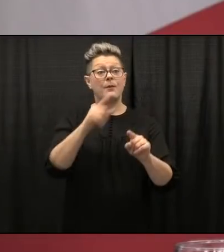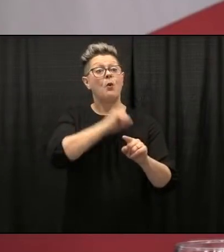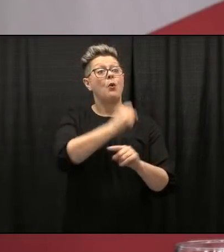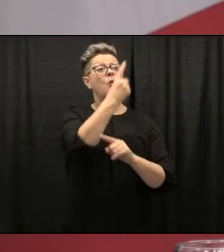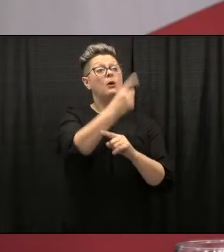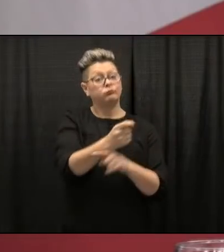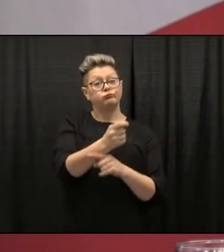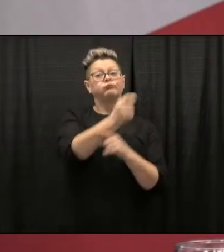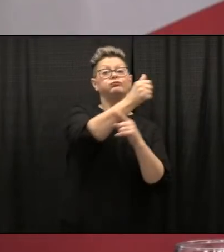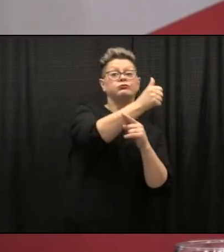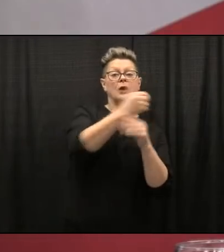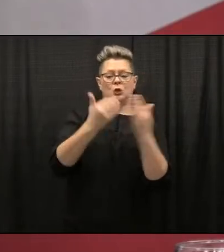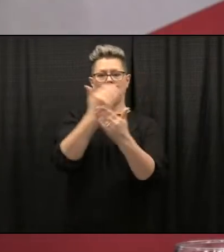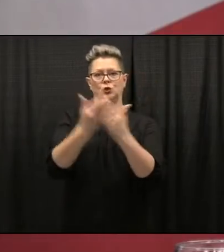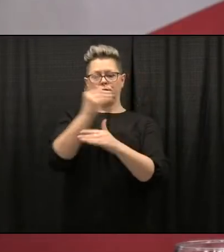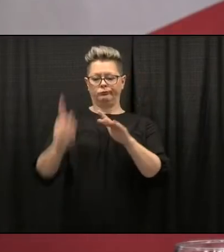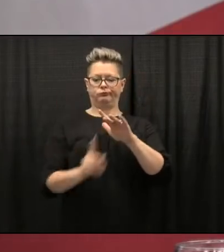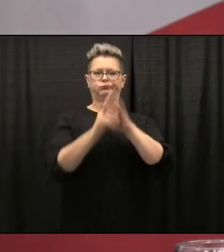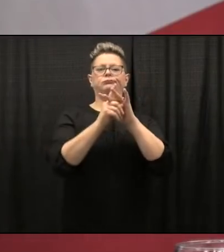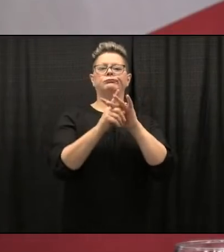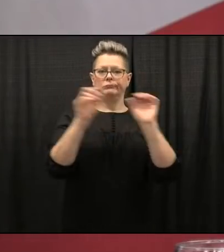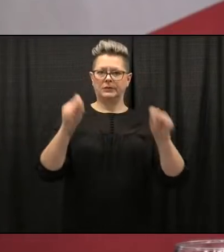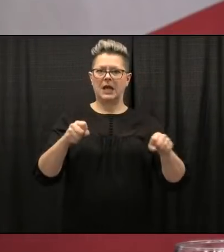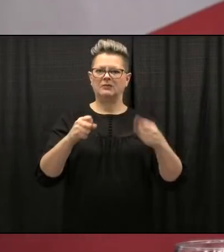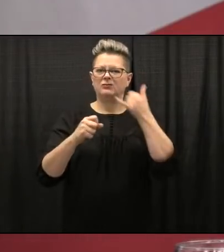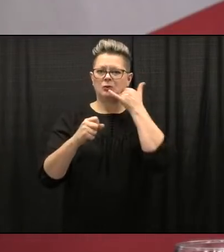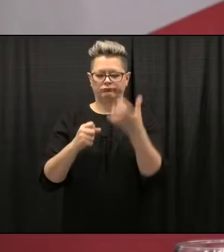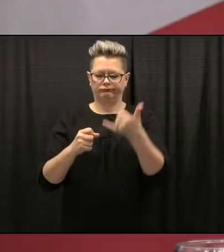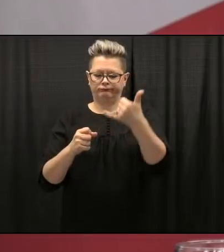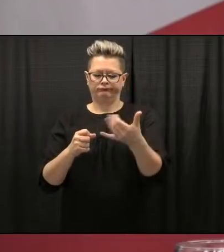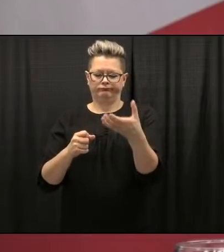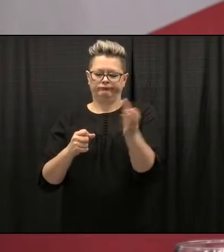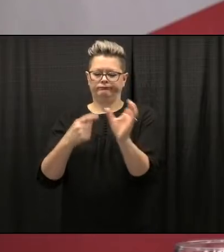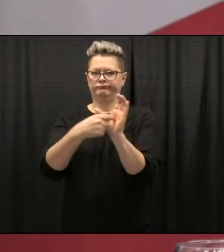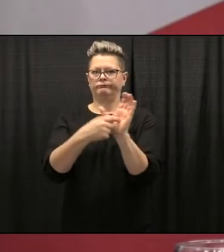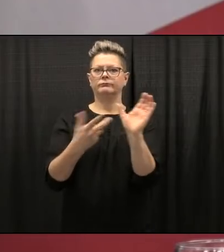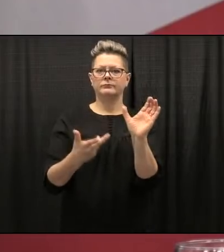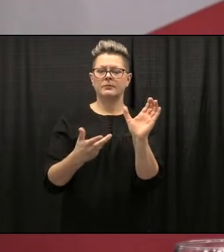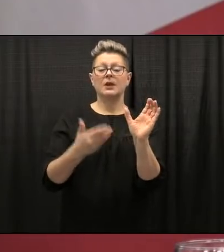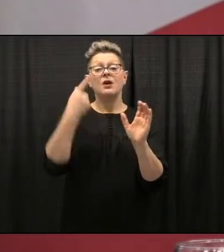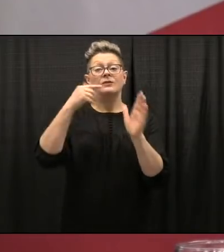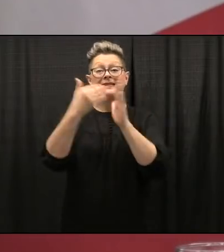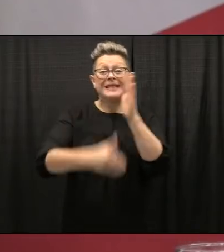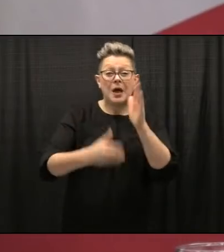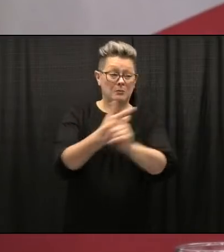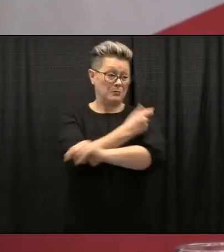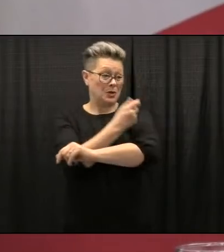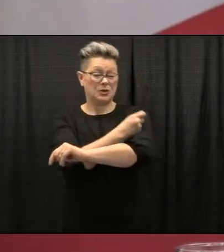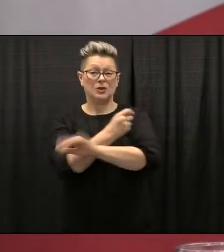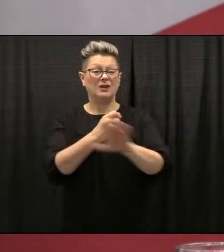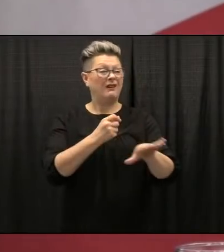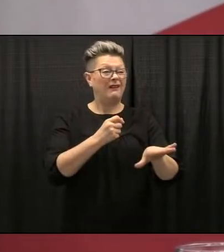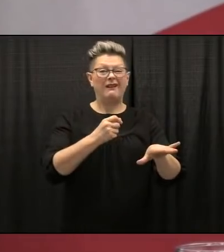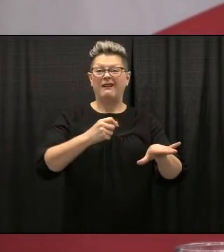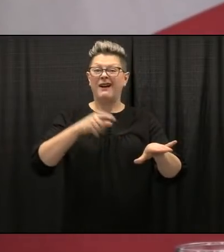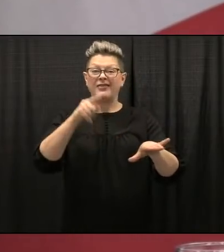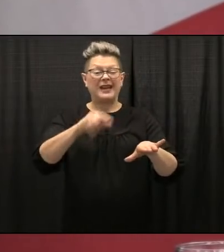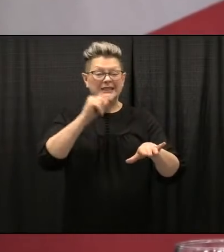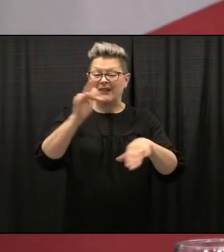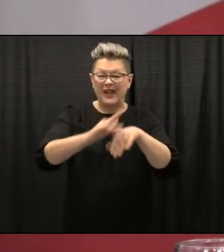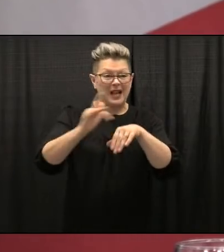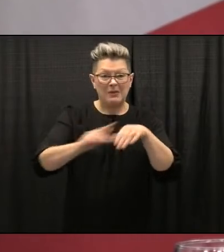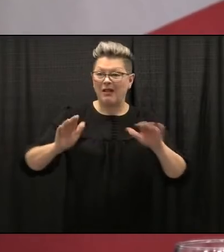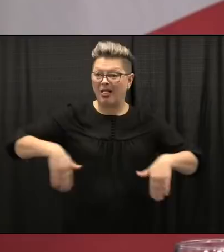one. For some, the booster dose may not yet be available electronically. We do have a backlog of